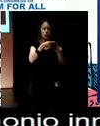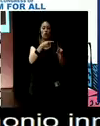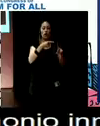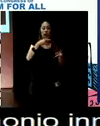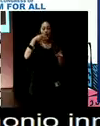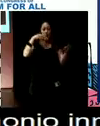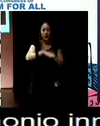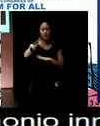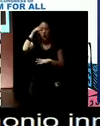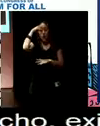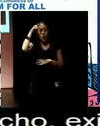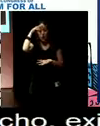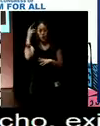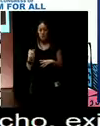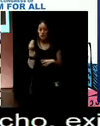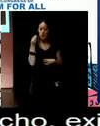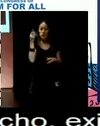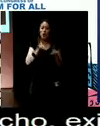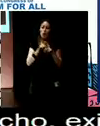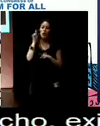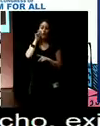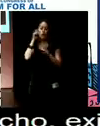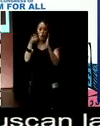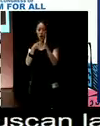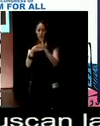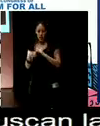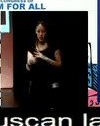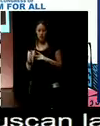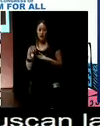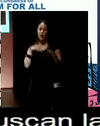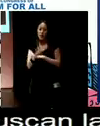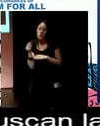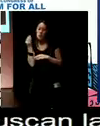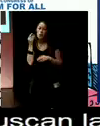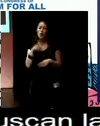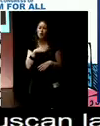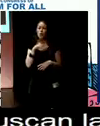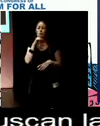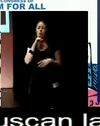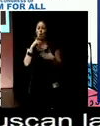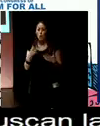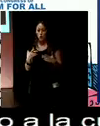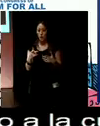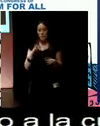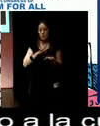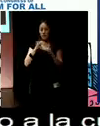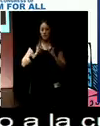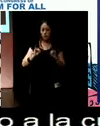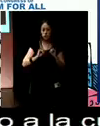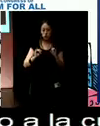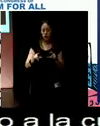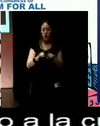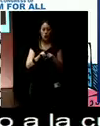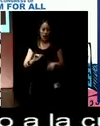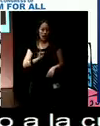to promote a better access to culture and to tourism of quality as a